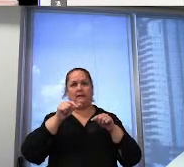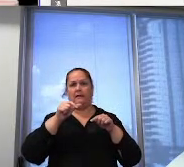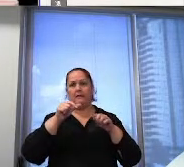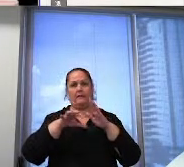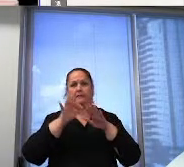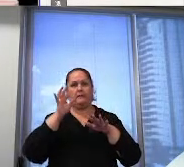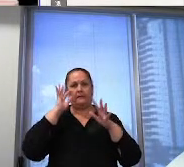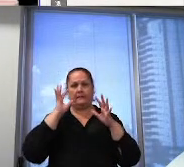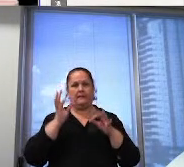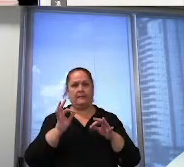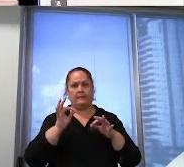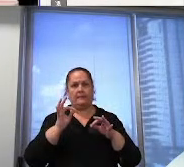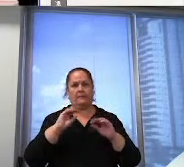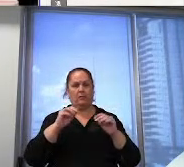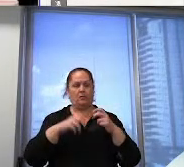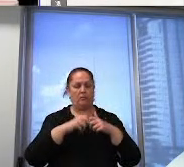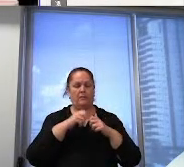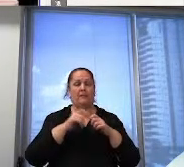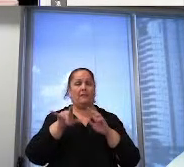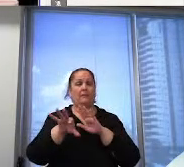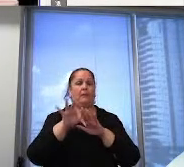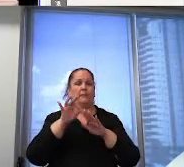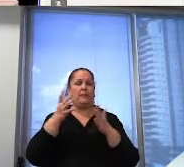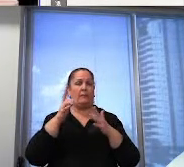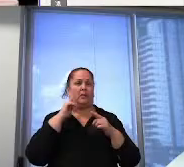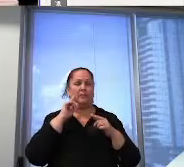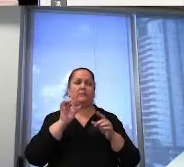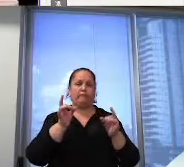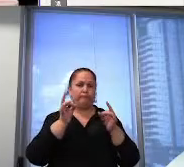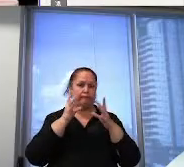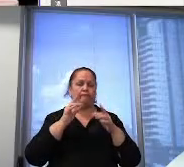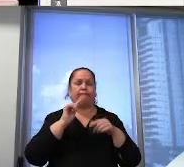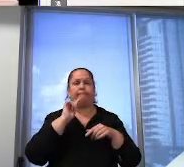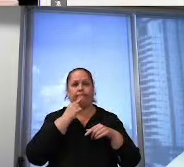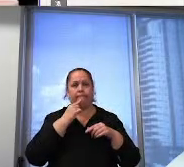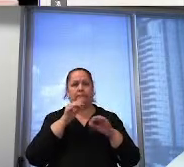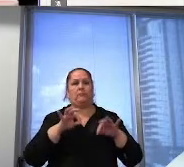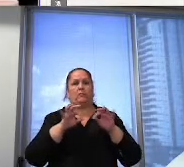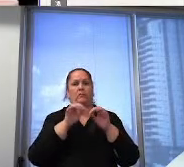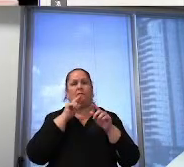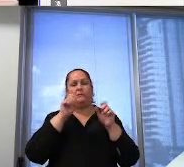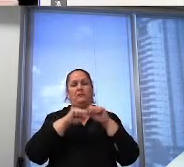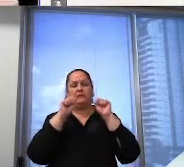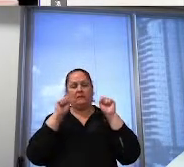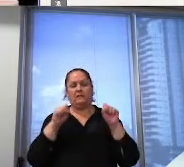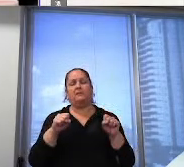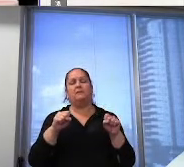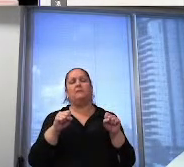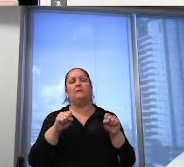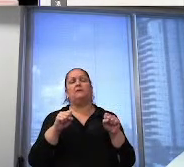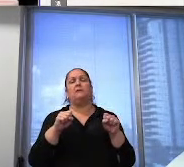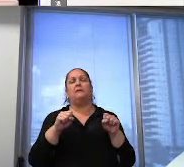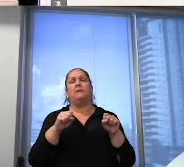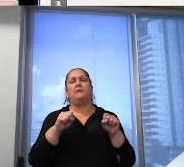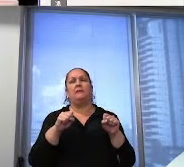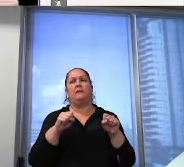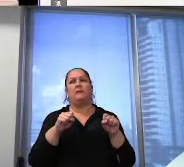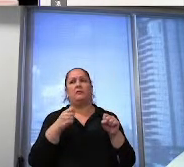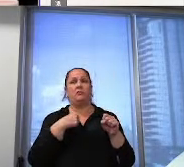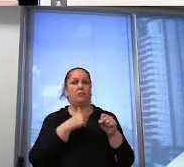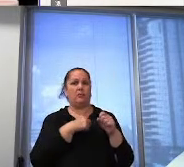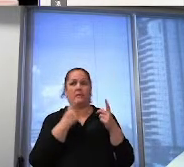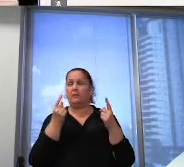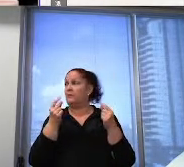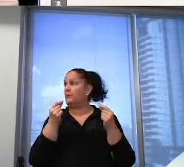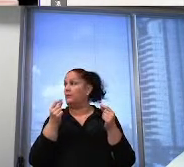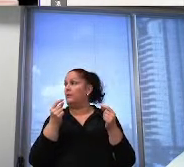chosen on known problems. They were chosen because of their criticality to the system in the 38 kV system. And